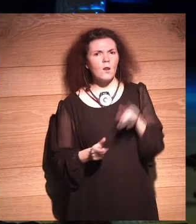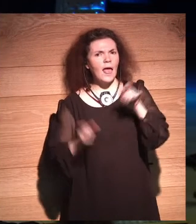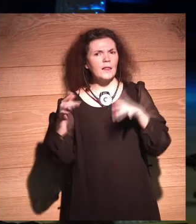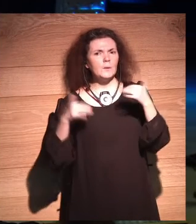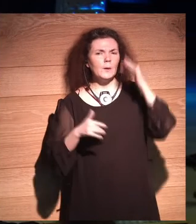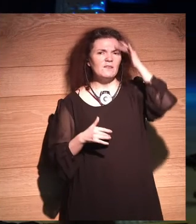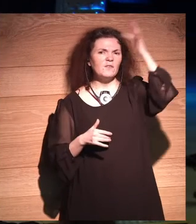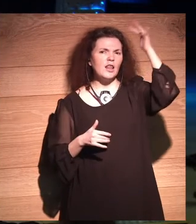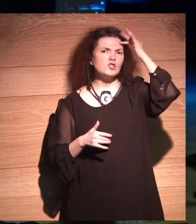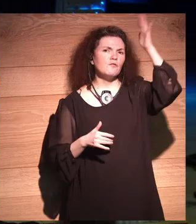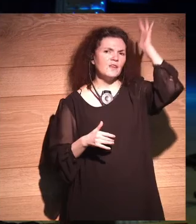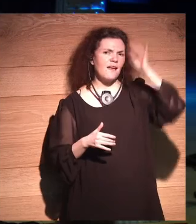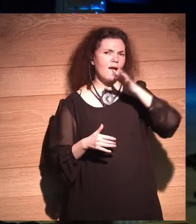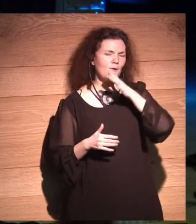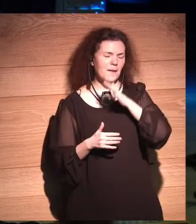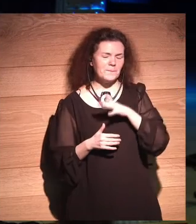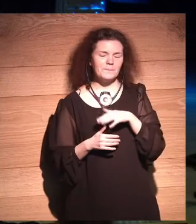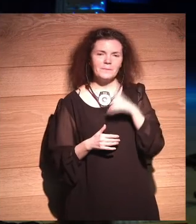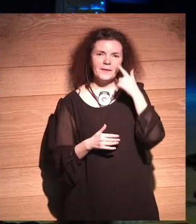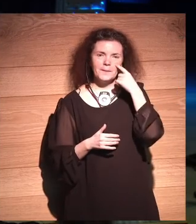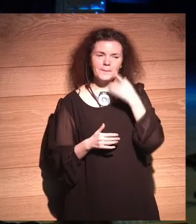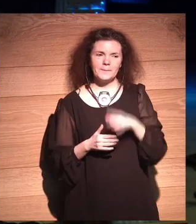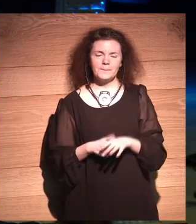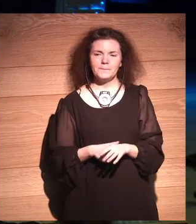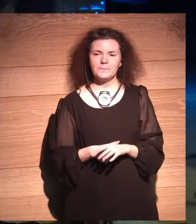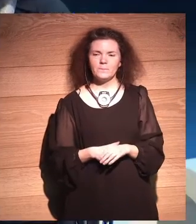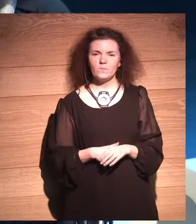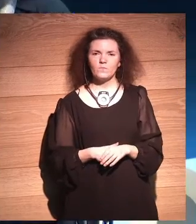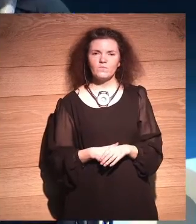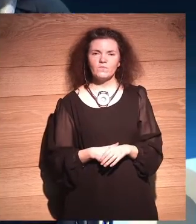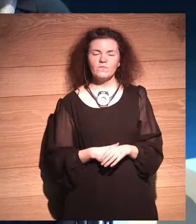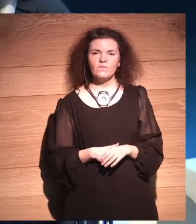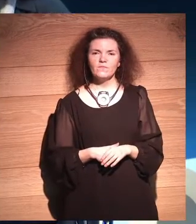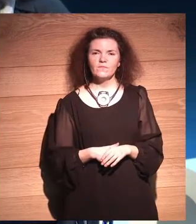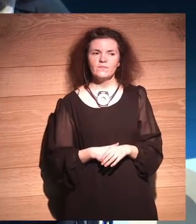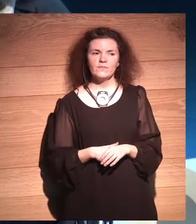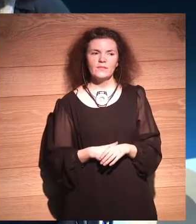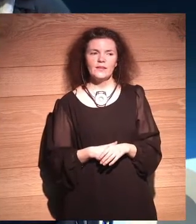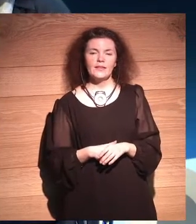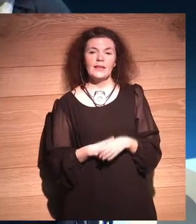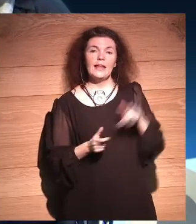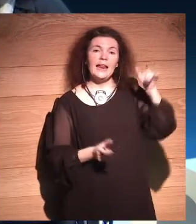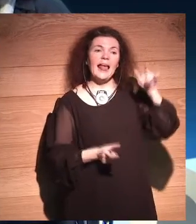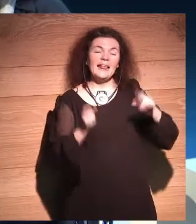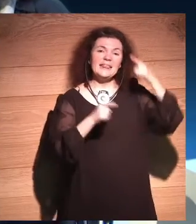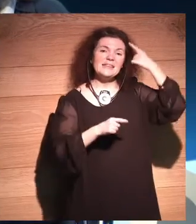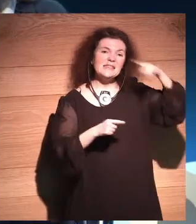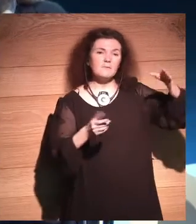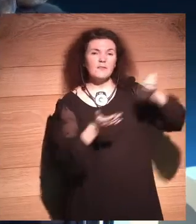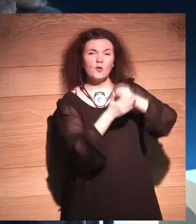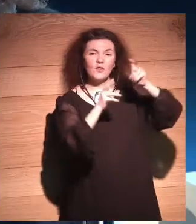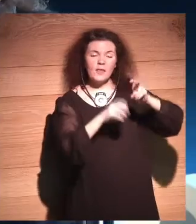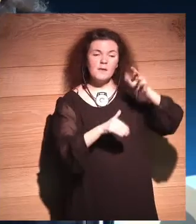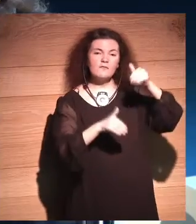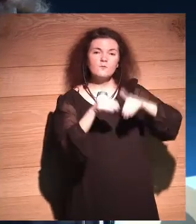Cerraríamos este turno porque si no, no podrá realmente. We're going to close this round of questions because otherwise, right,